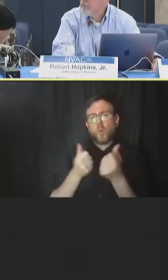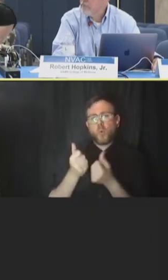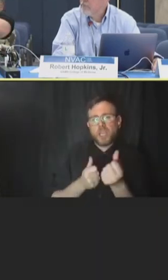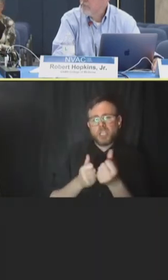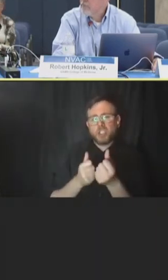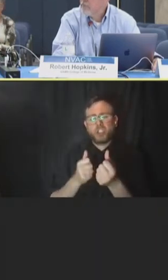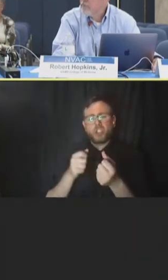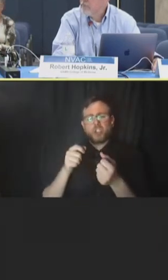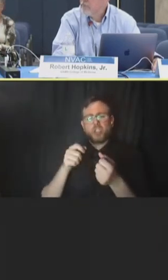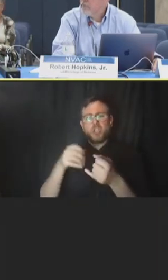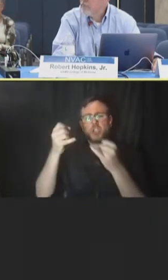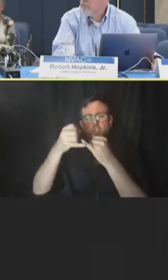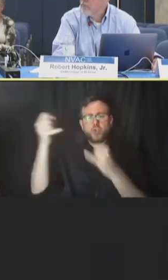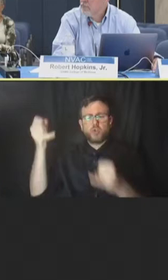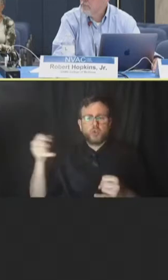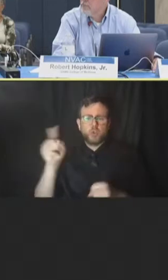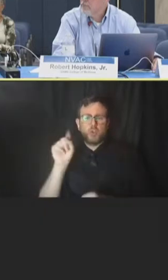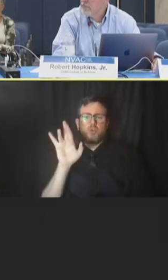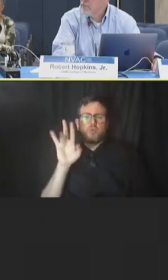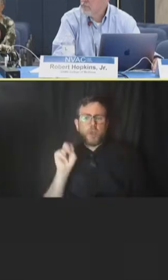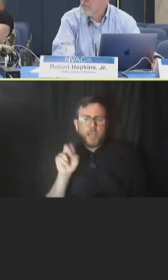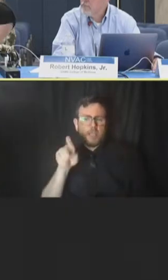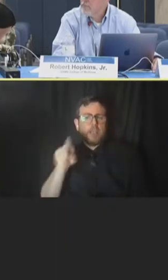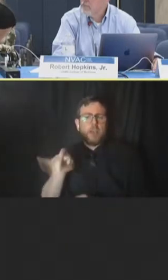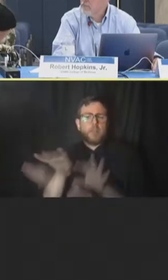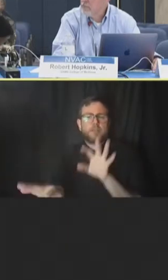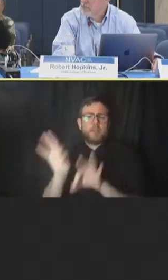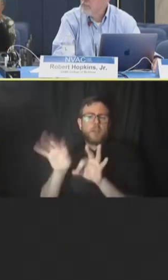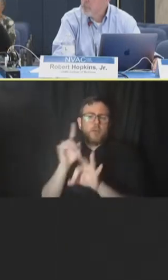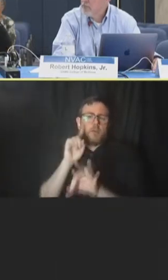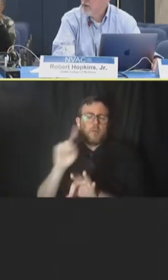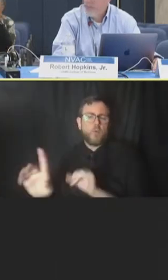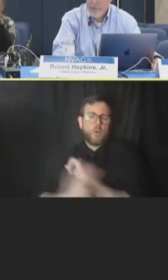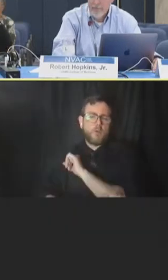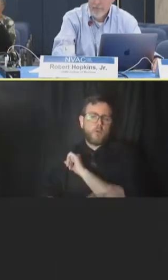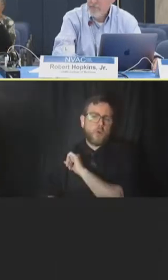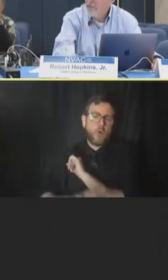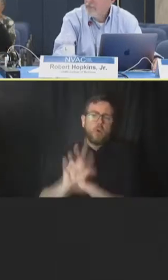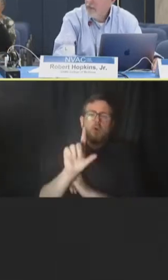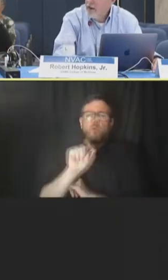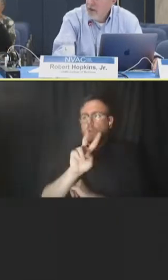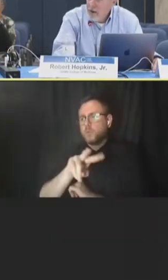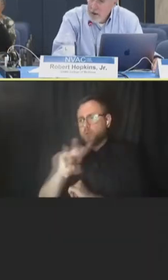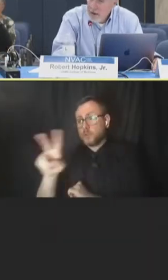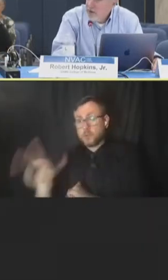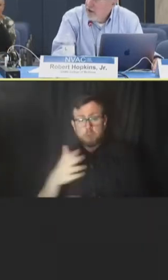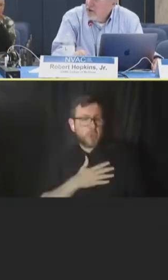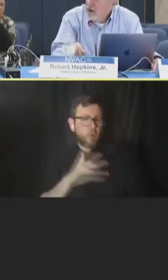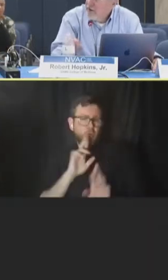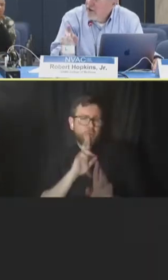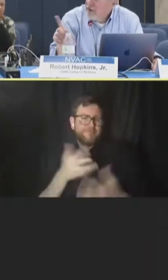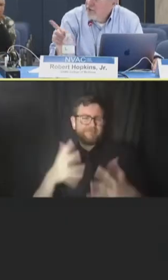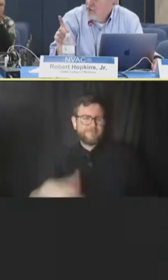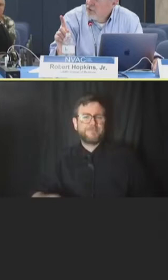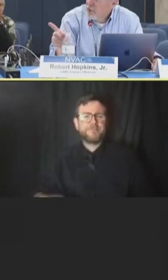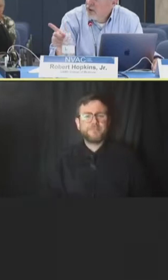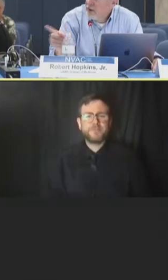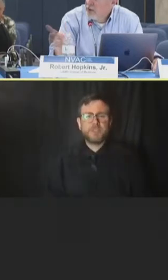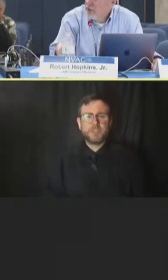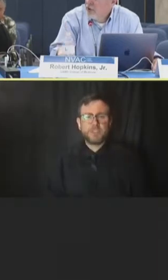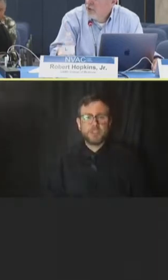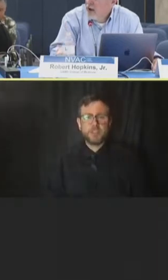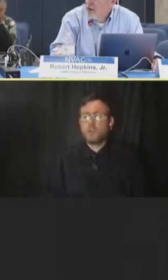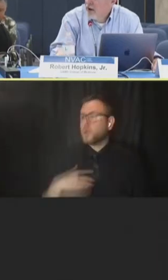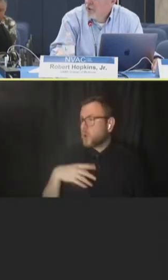selected for the fall of 2022. And that's my report. Thank you, Jake. Clarify that was the 28th